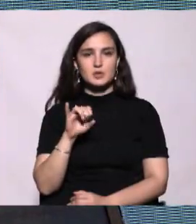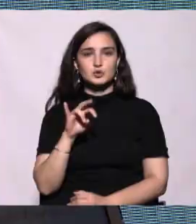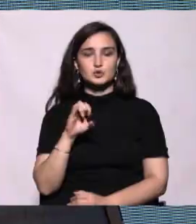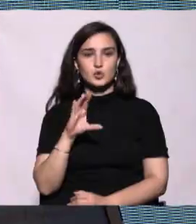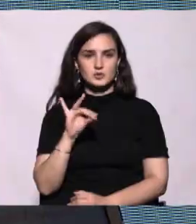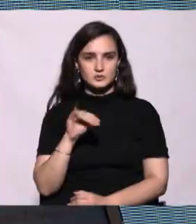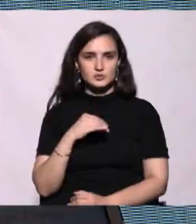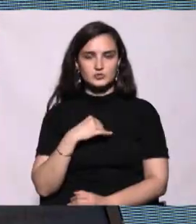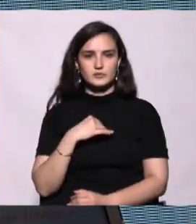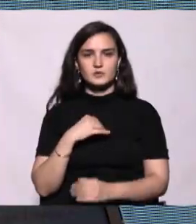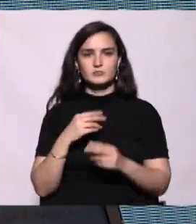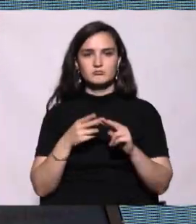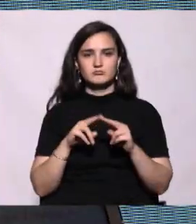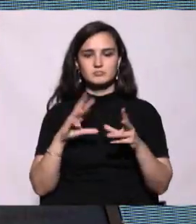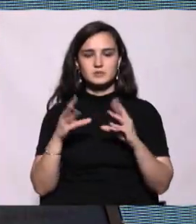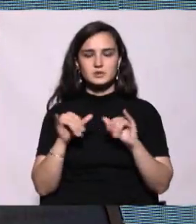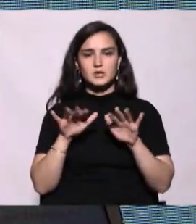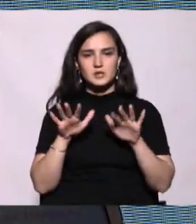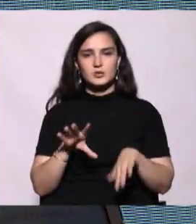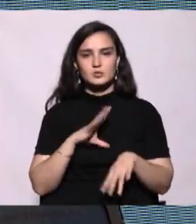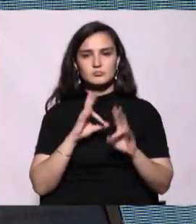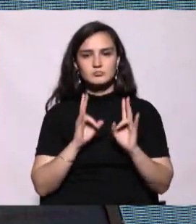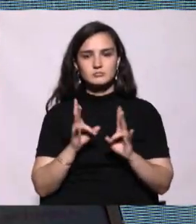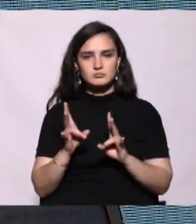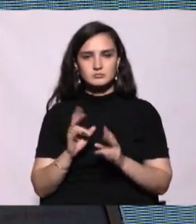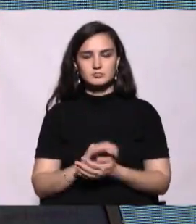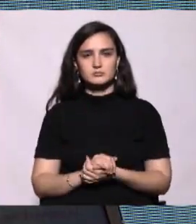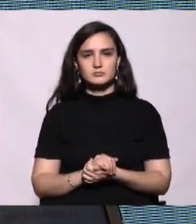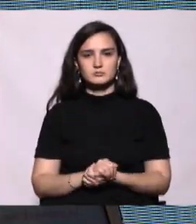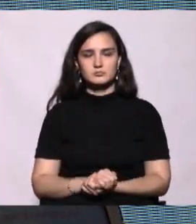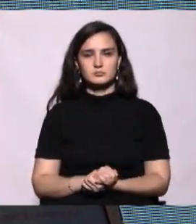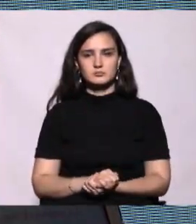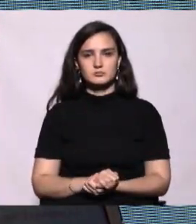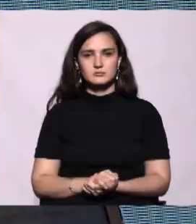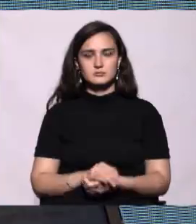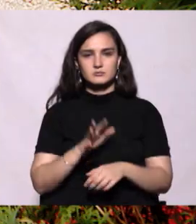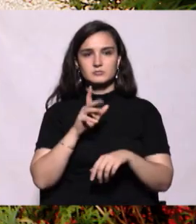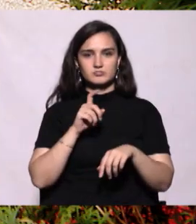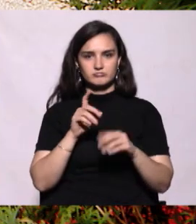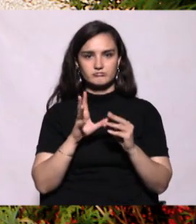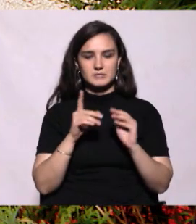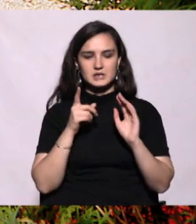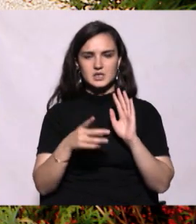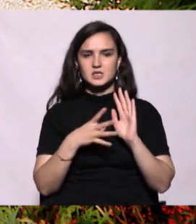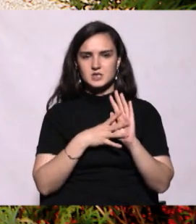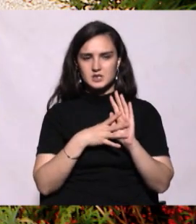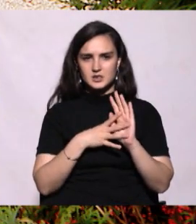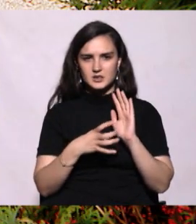And then we had a look at the setting, as you remember. Yeah. The time is